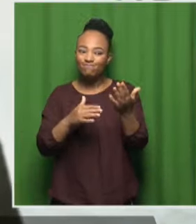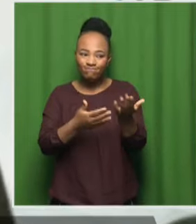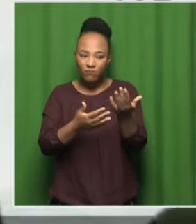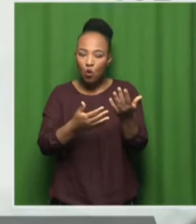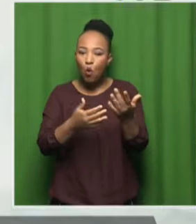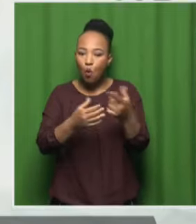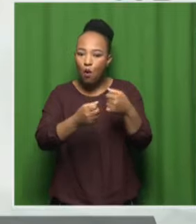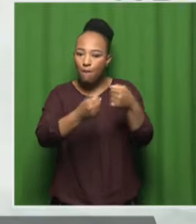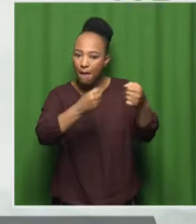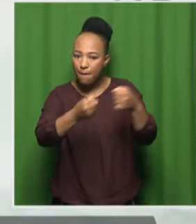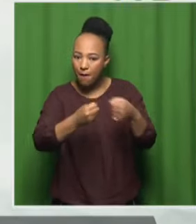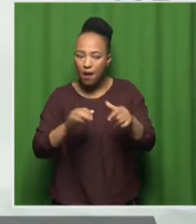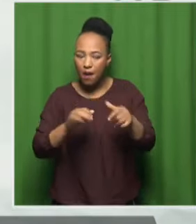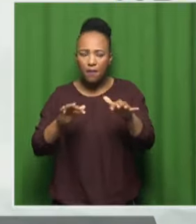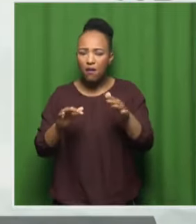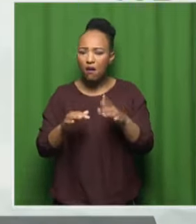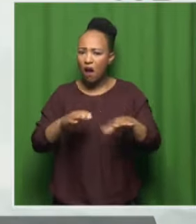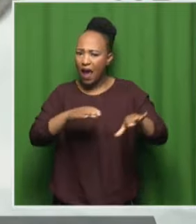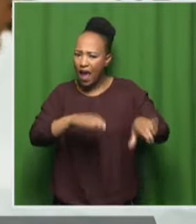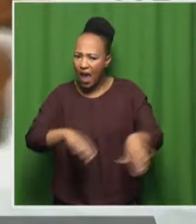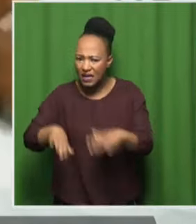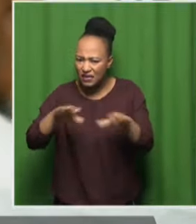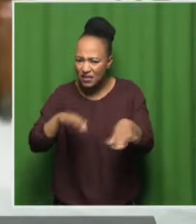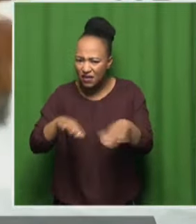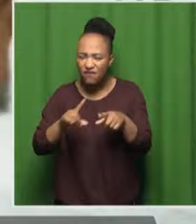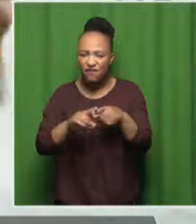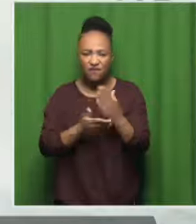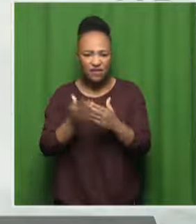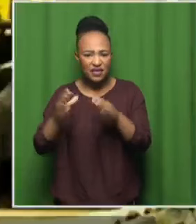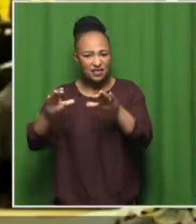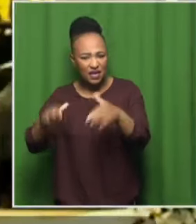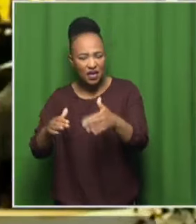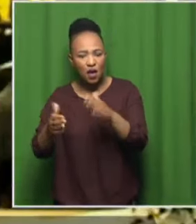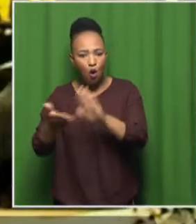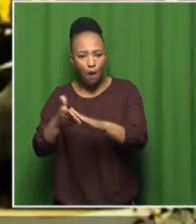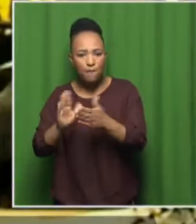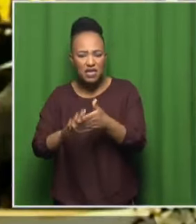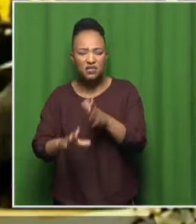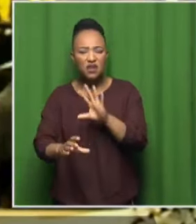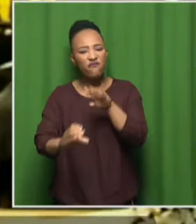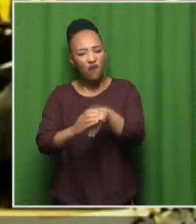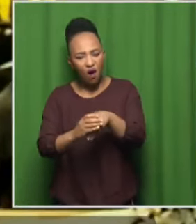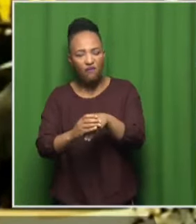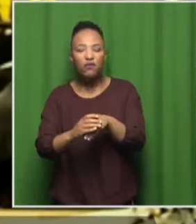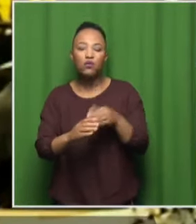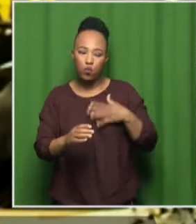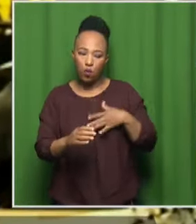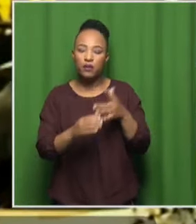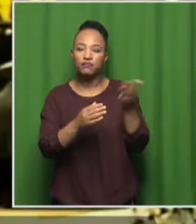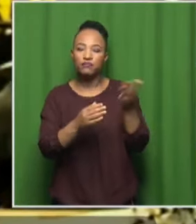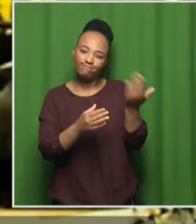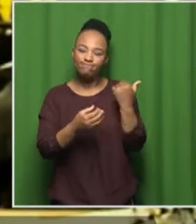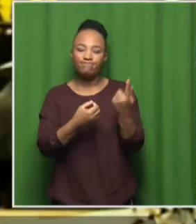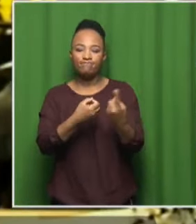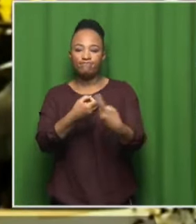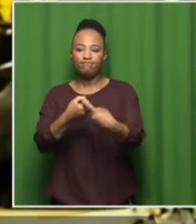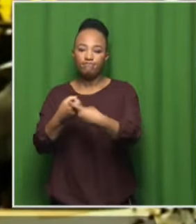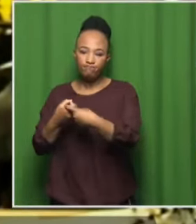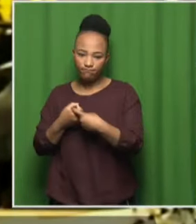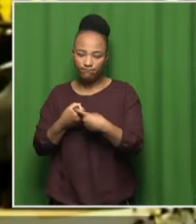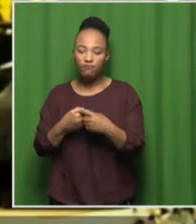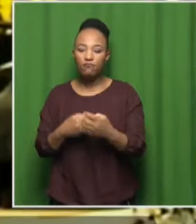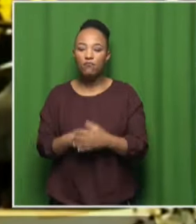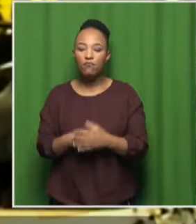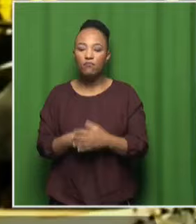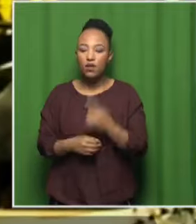activists, people who are active in sectors, who are active in their community. Former ANC Deputy President has suggested that the